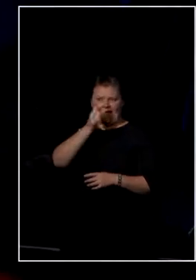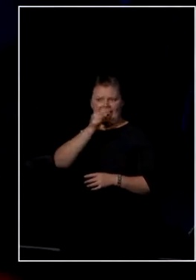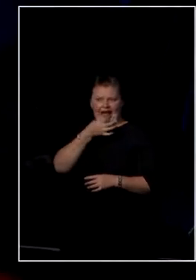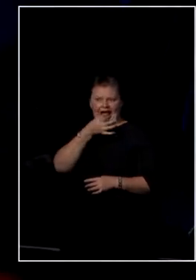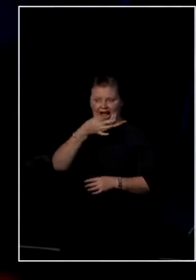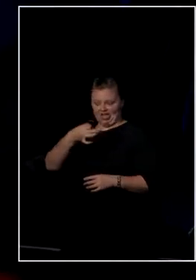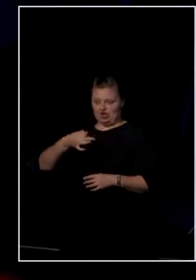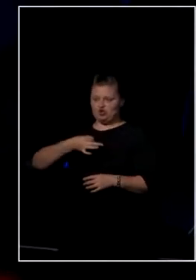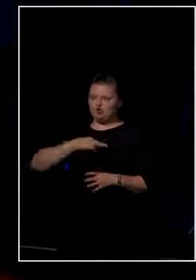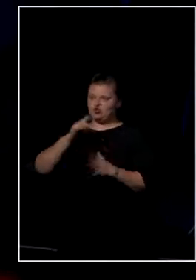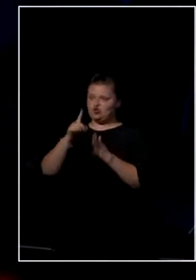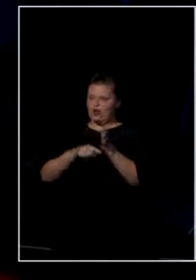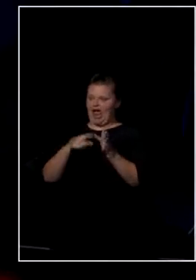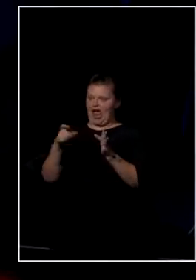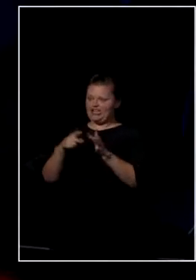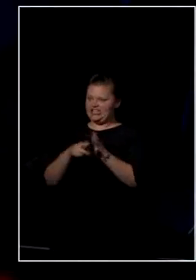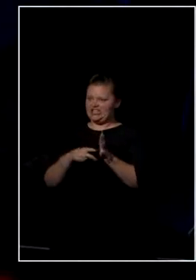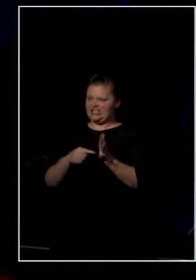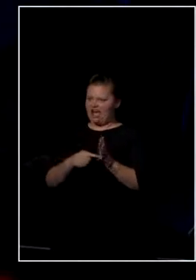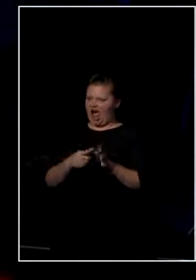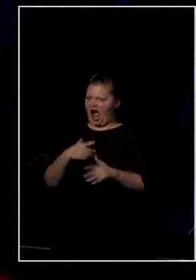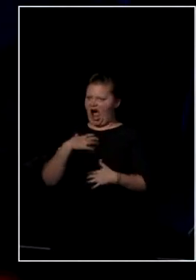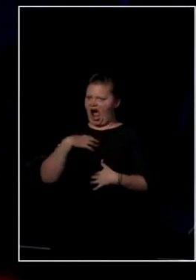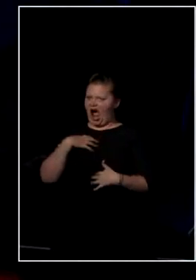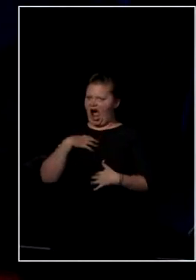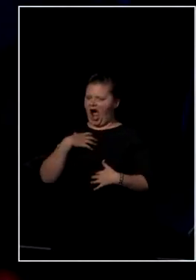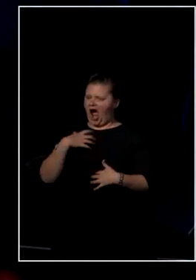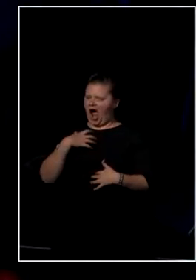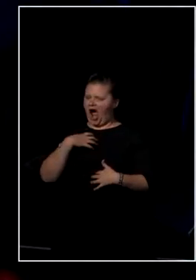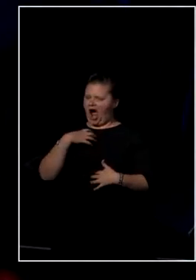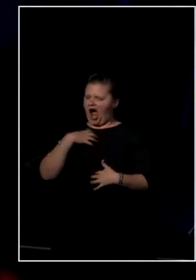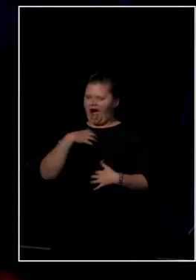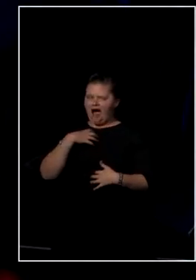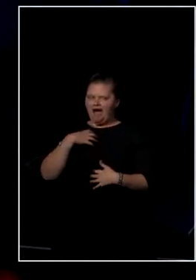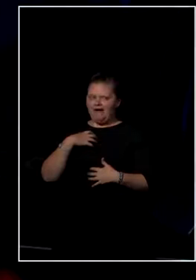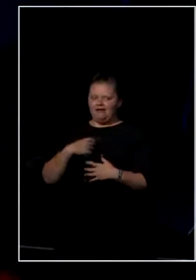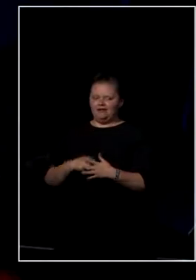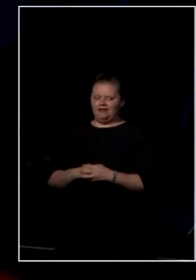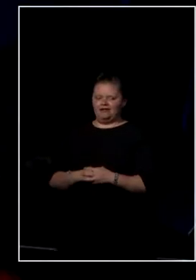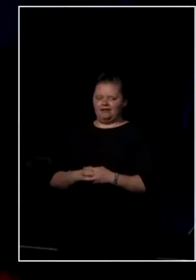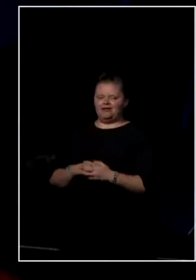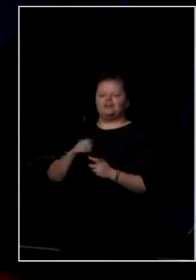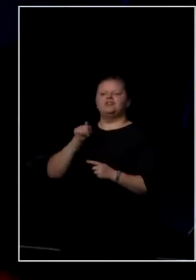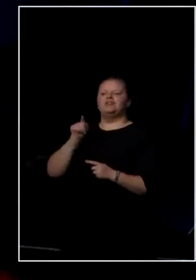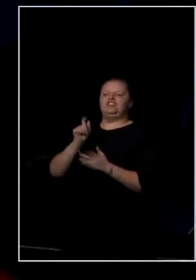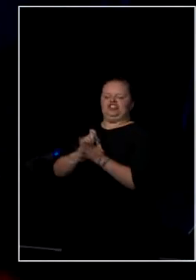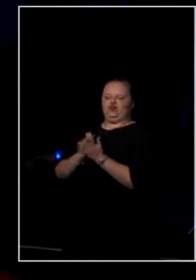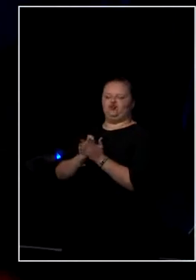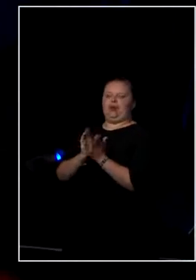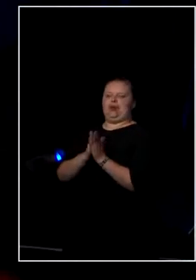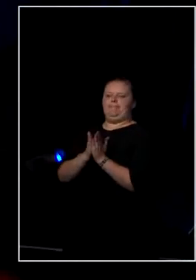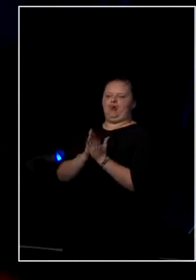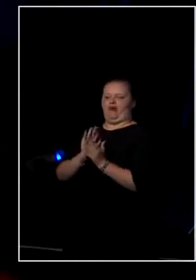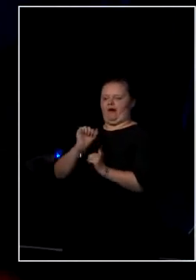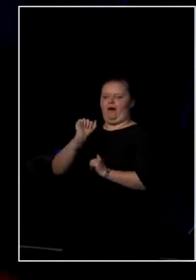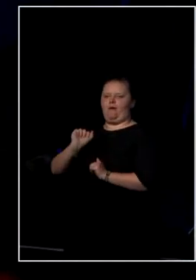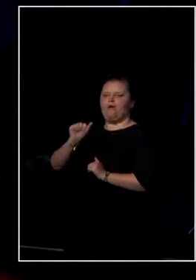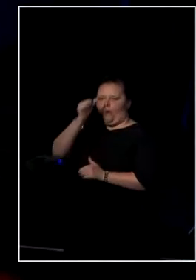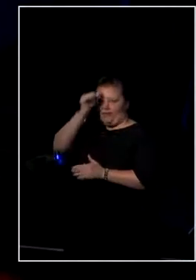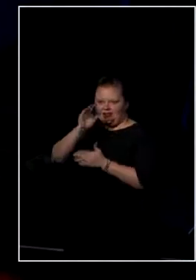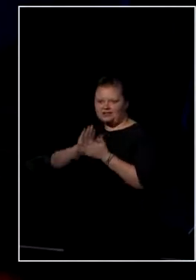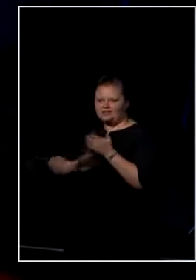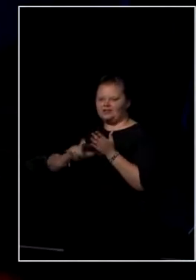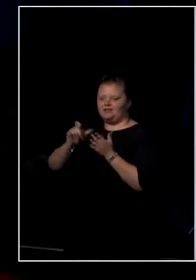Jacinta? Whoa! Oh, no! Jacinta has written a book about her own experience